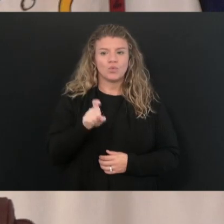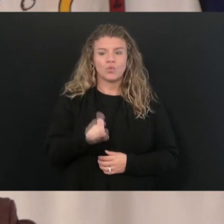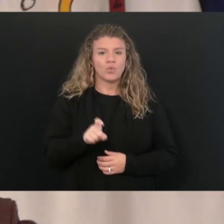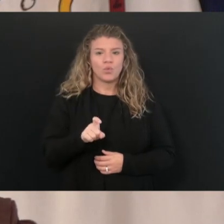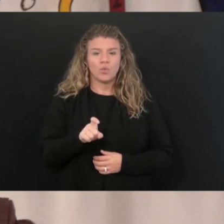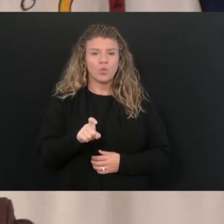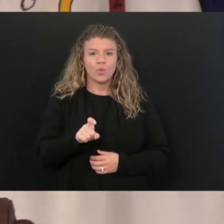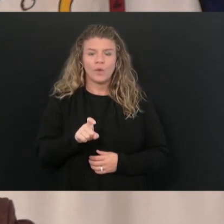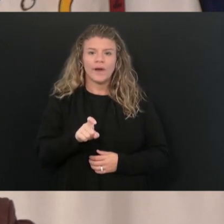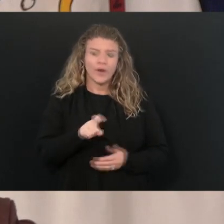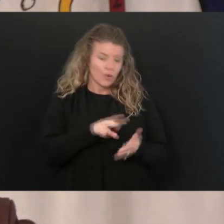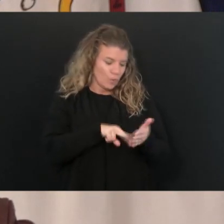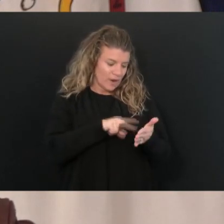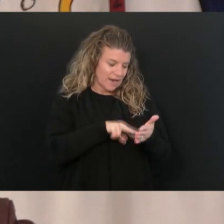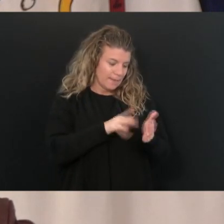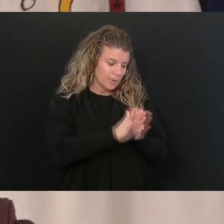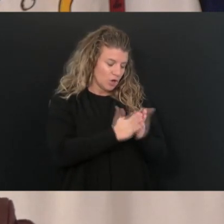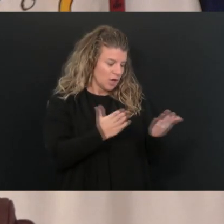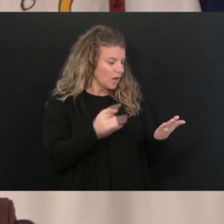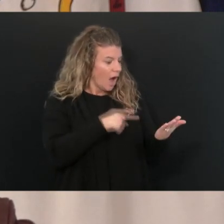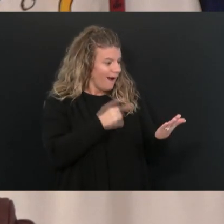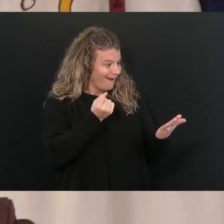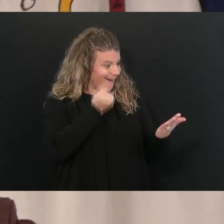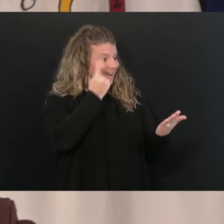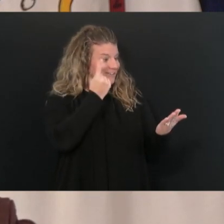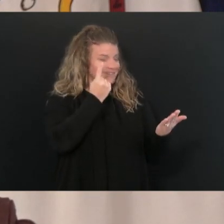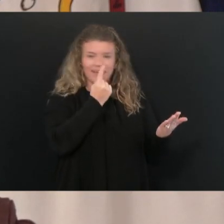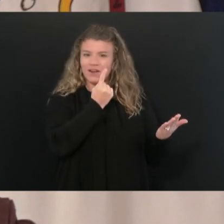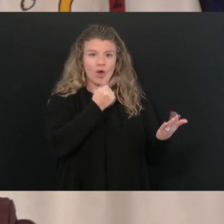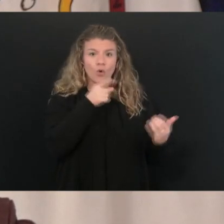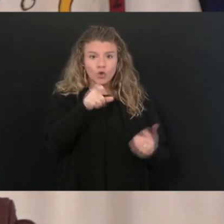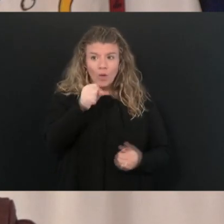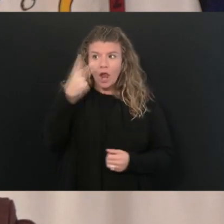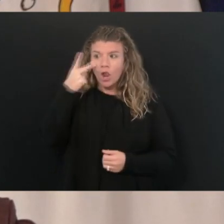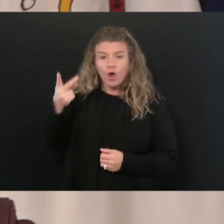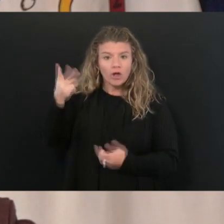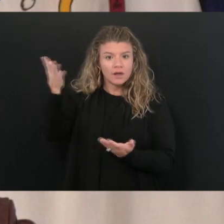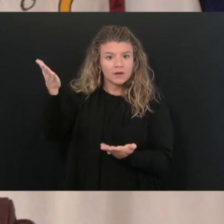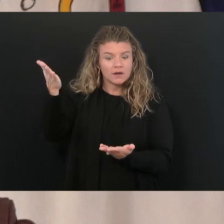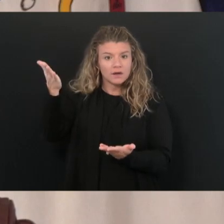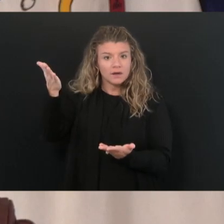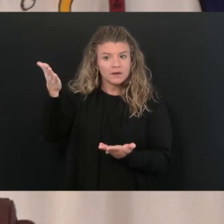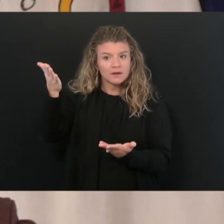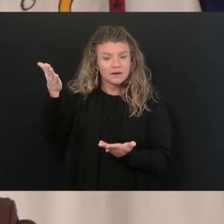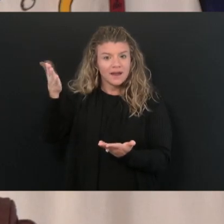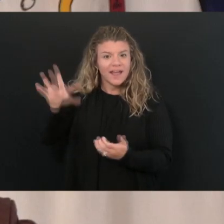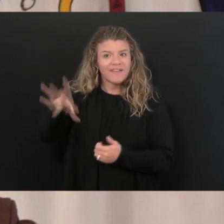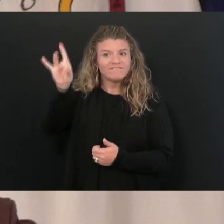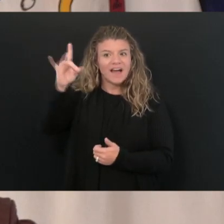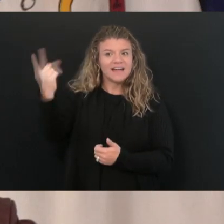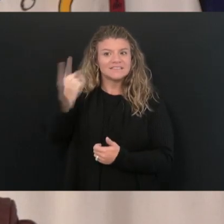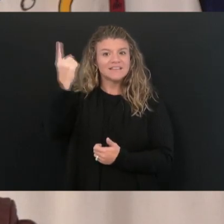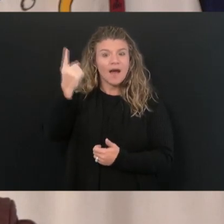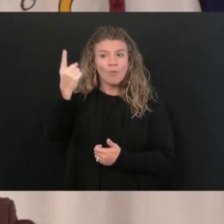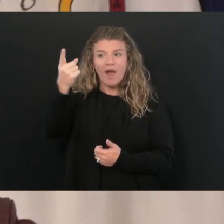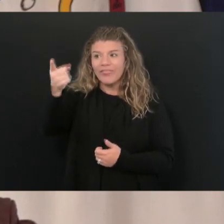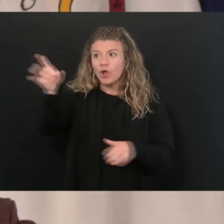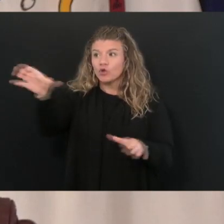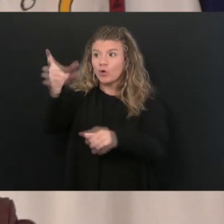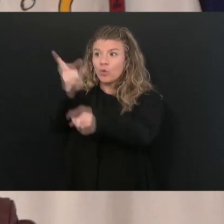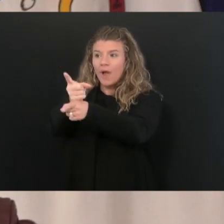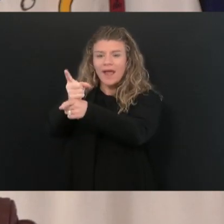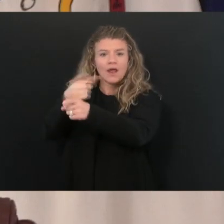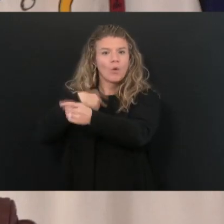read it in a book and understand it. You can just look and then find somebody that's doing it right and copy